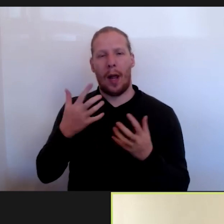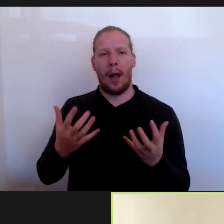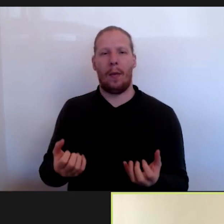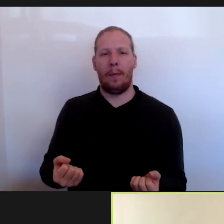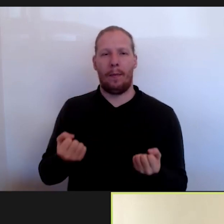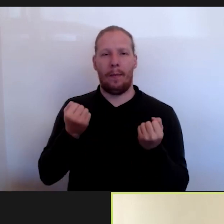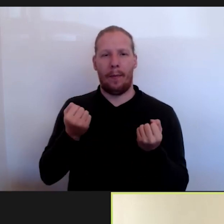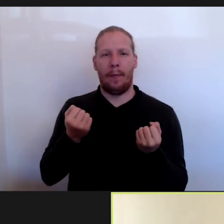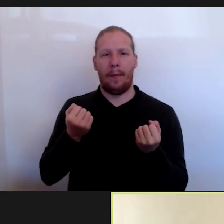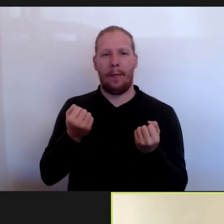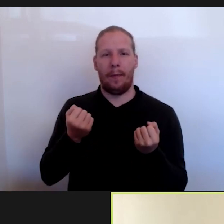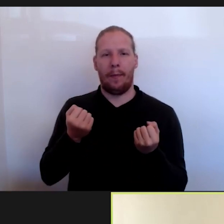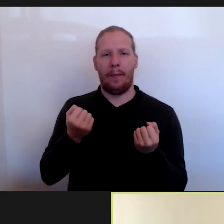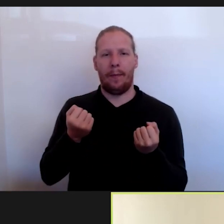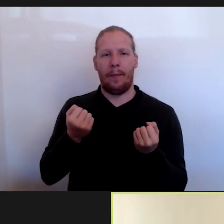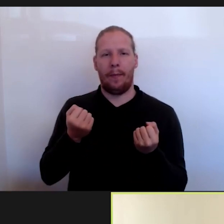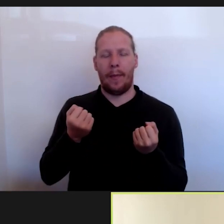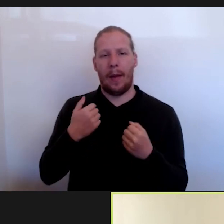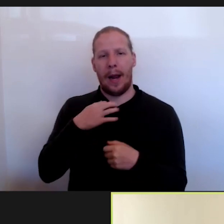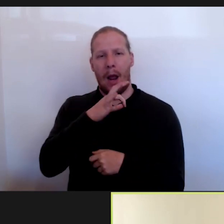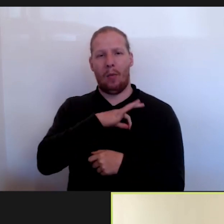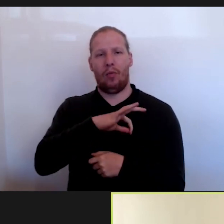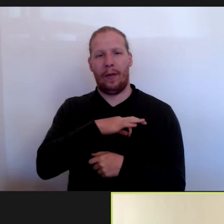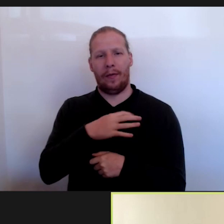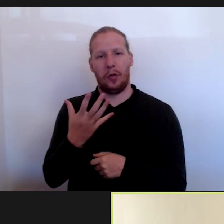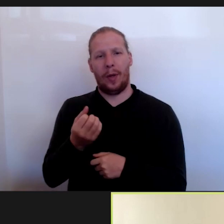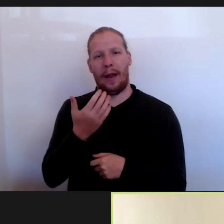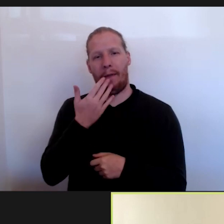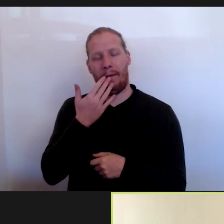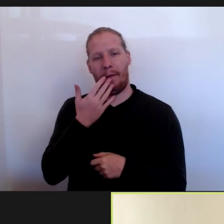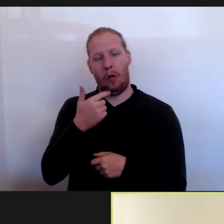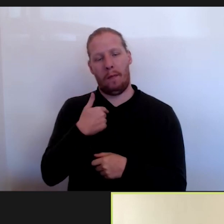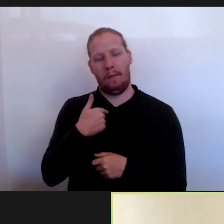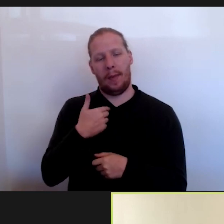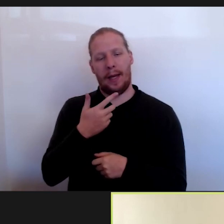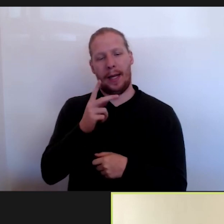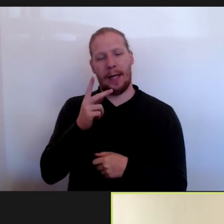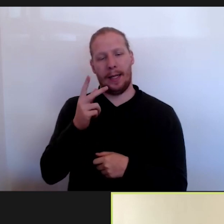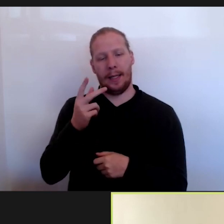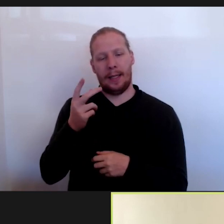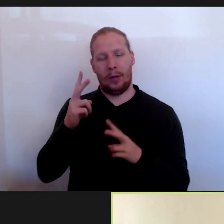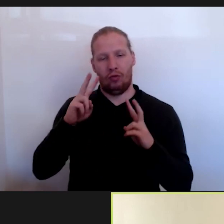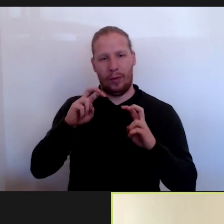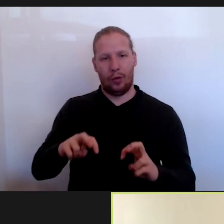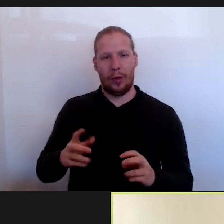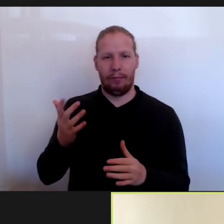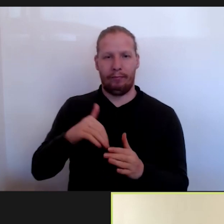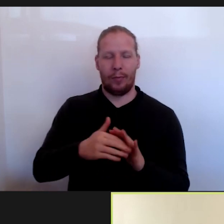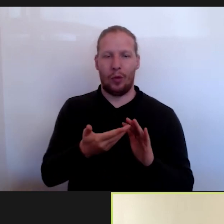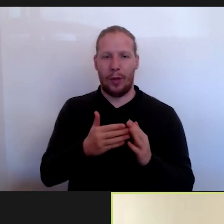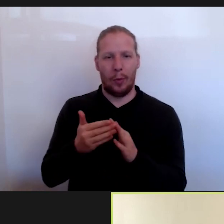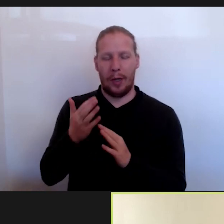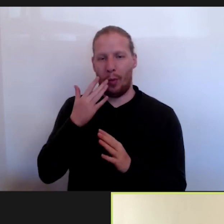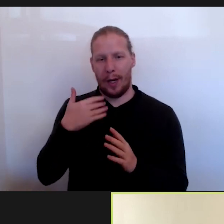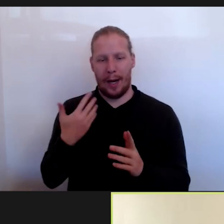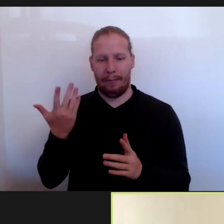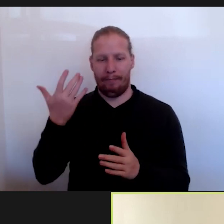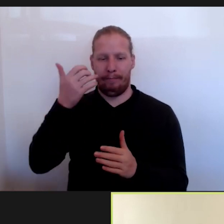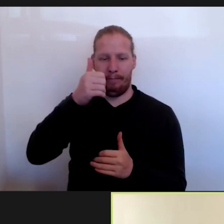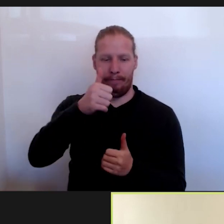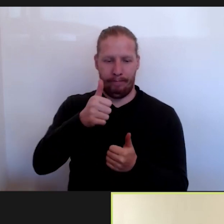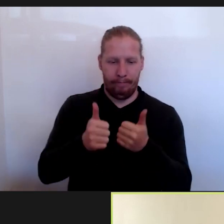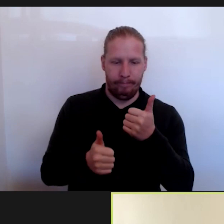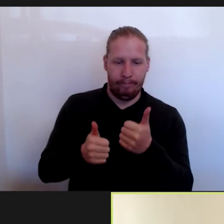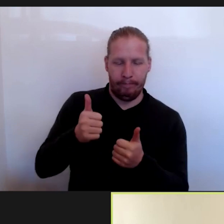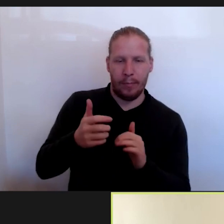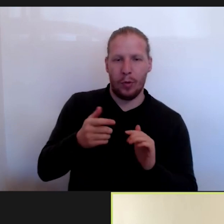the privileges that we hold as the researcher. When you go into the community, how you position yourself, the privilege that you